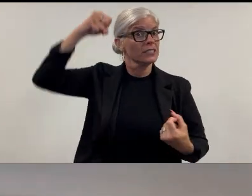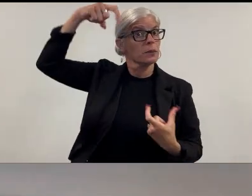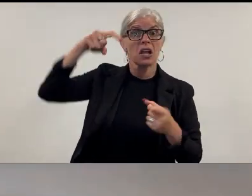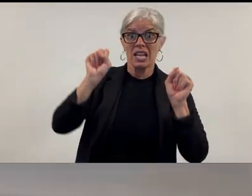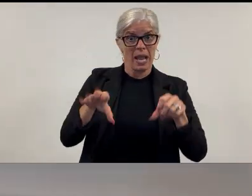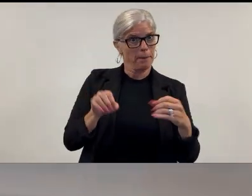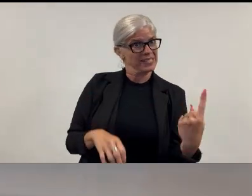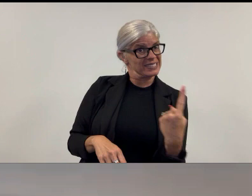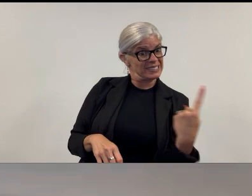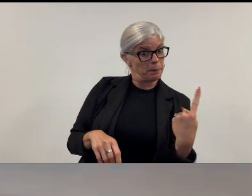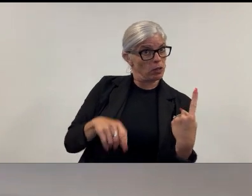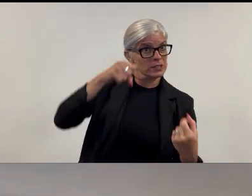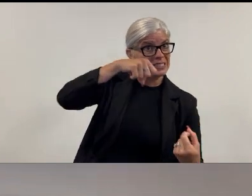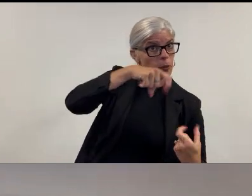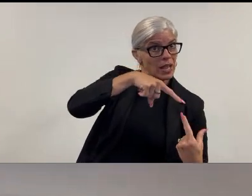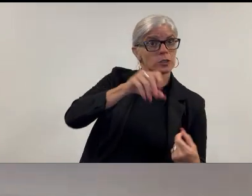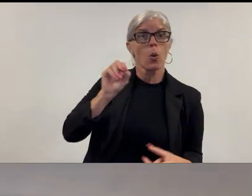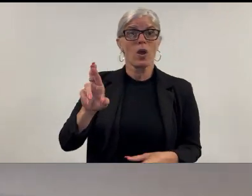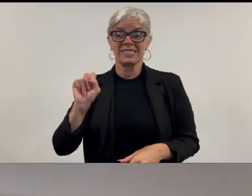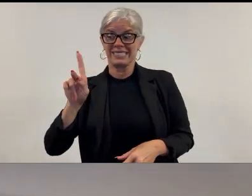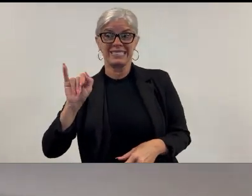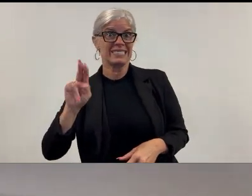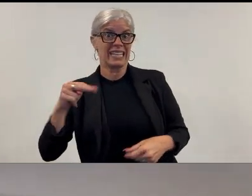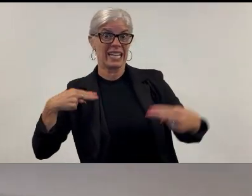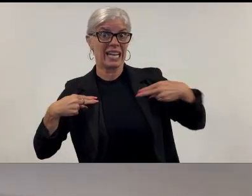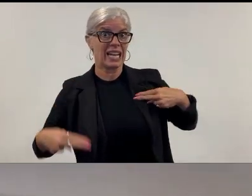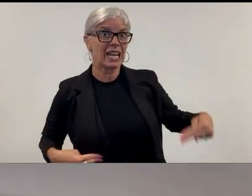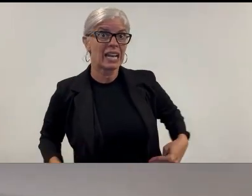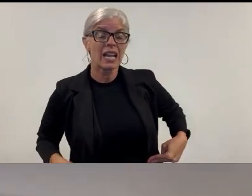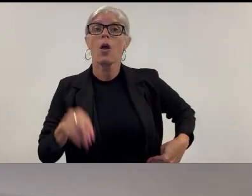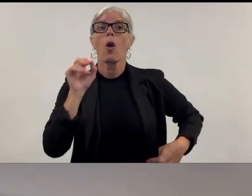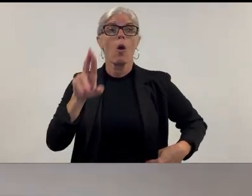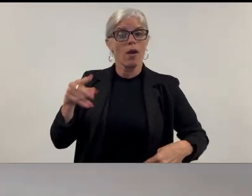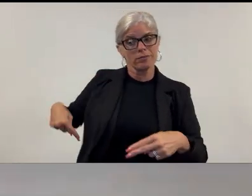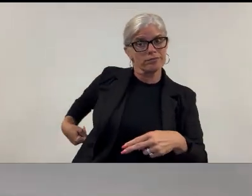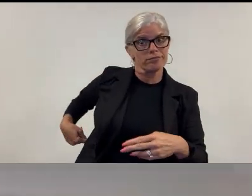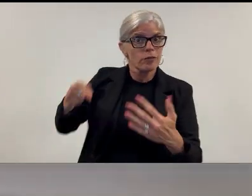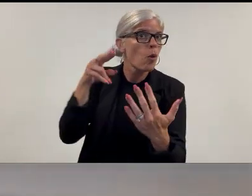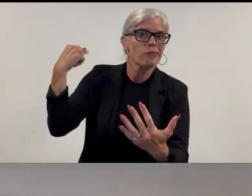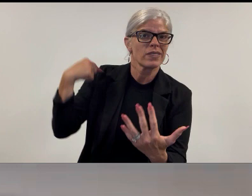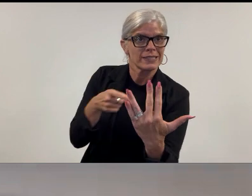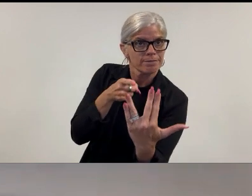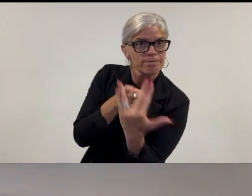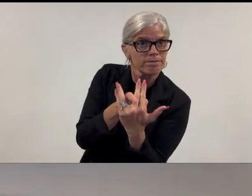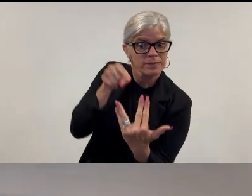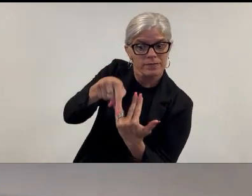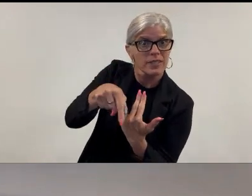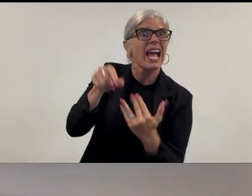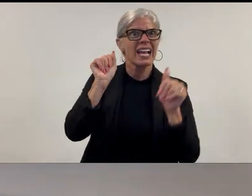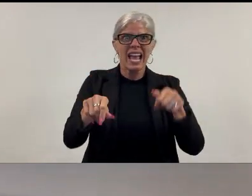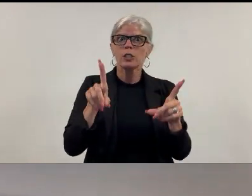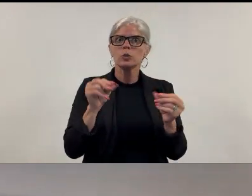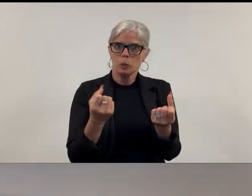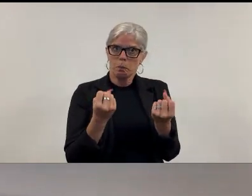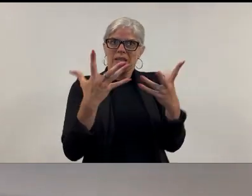discoveries are the CNS or nervous system stimulation, and it can